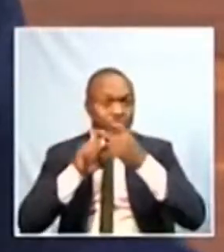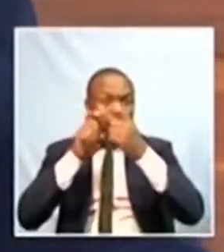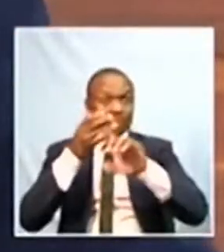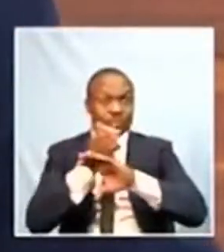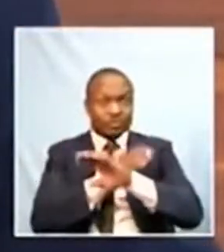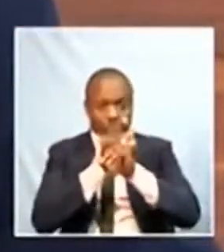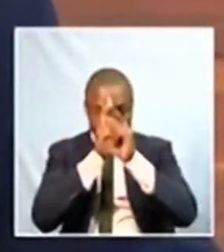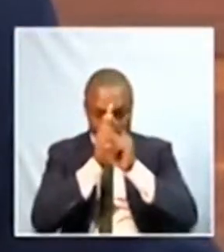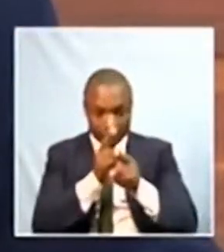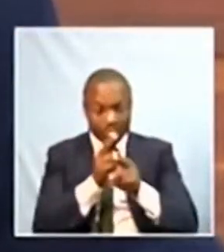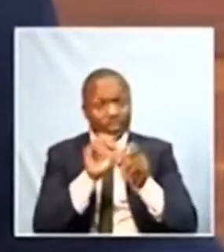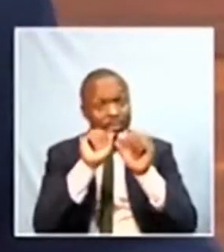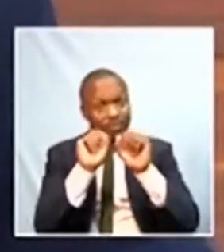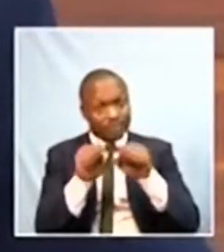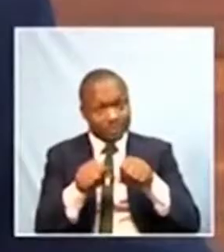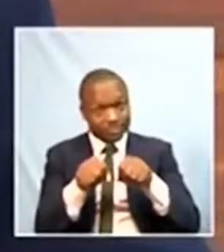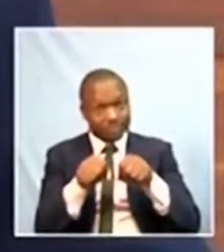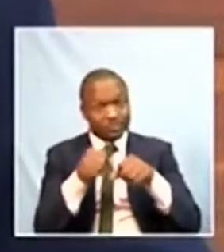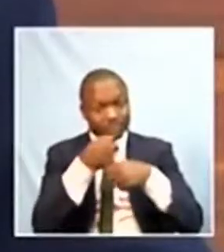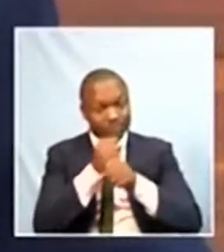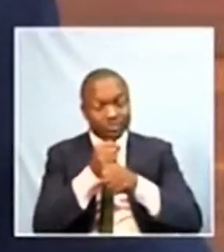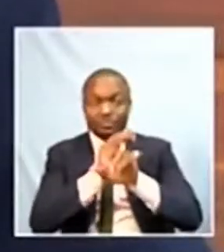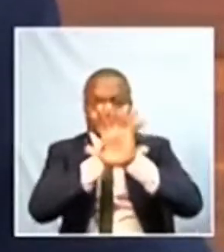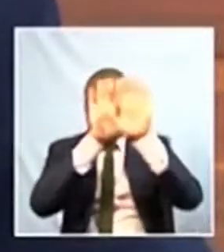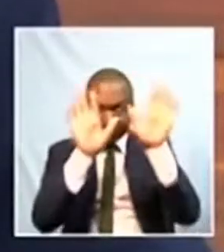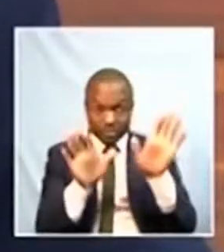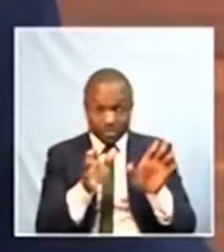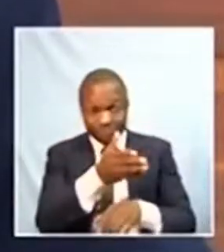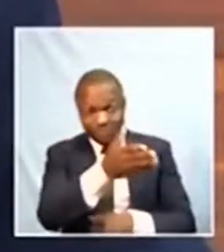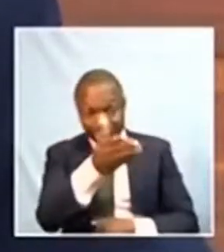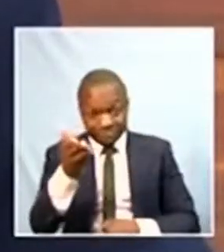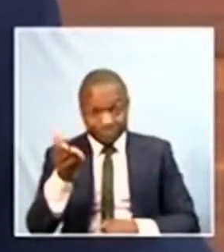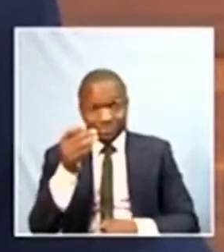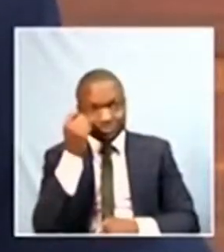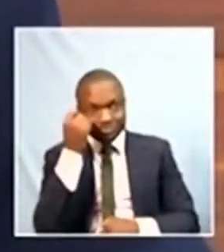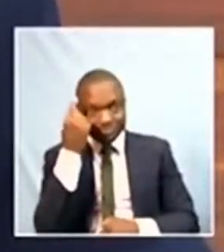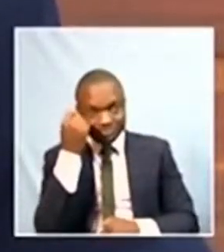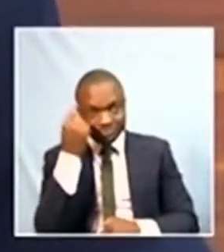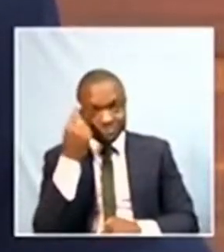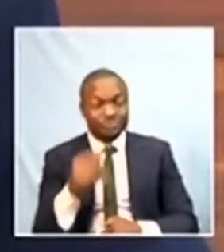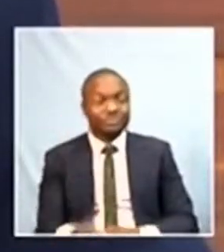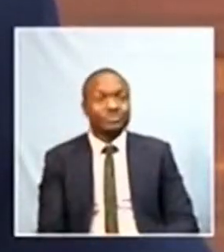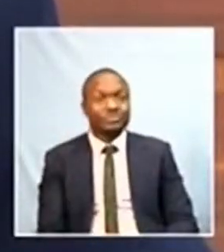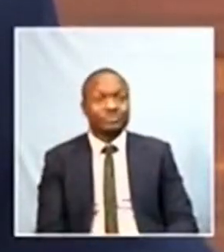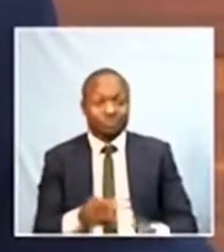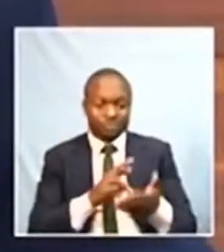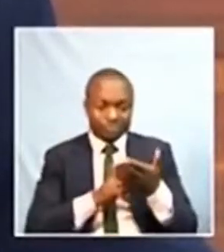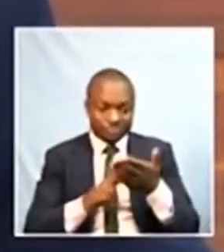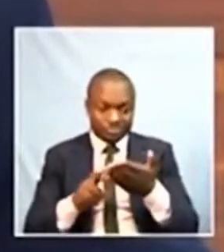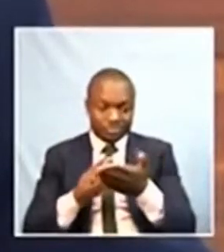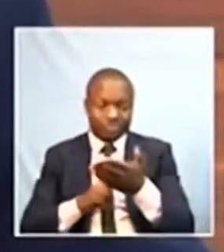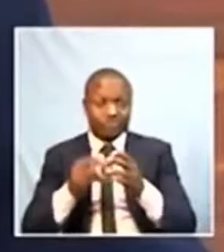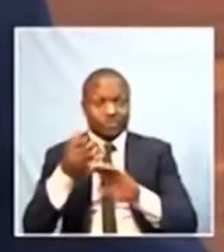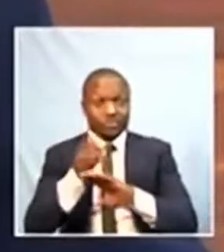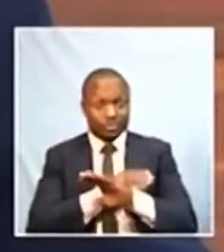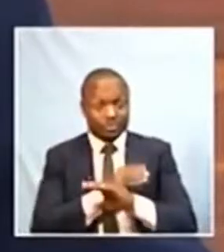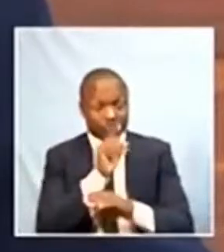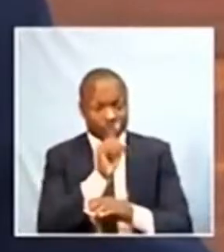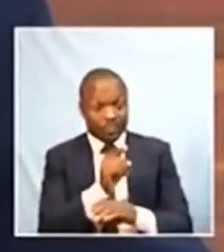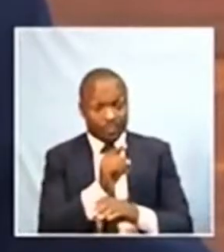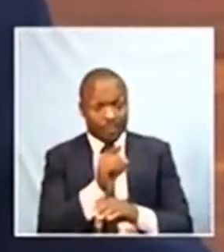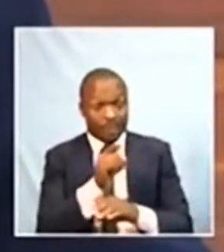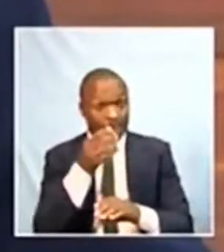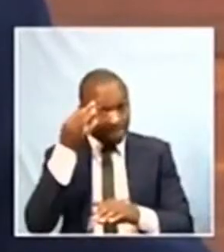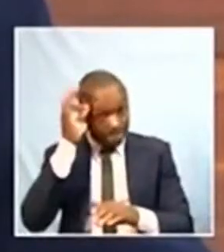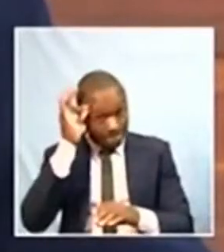comes in, let me make it very clear for all of you to understand. I will read it before he comes in. Take